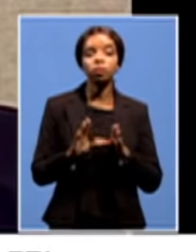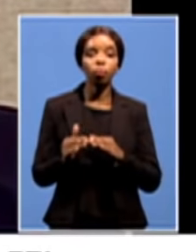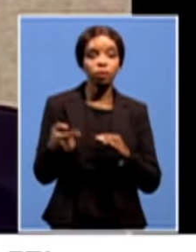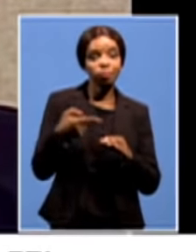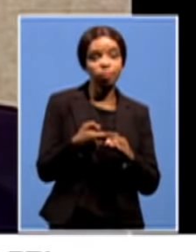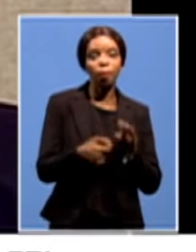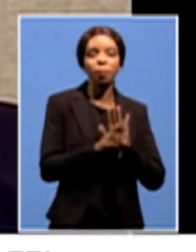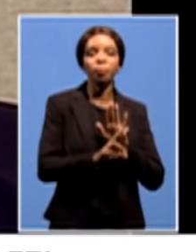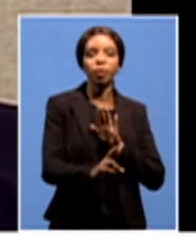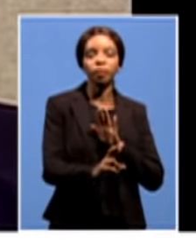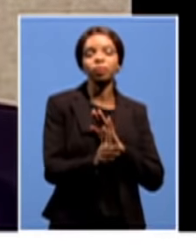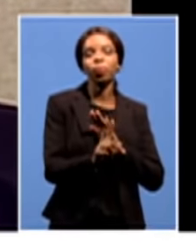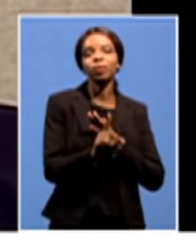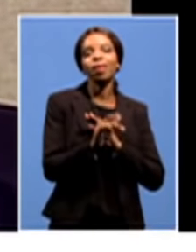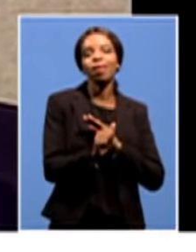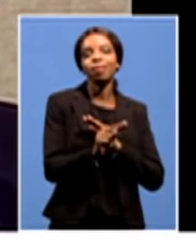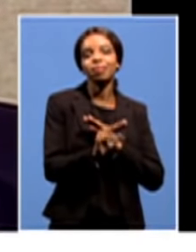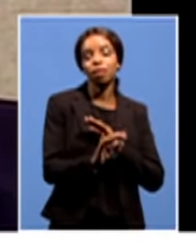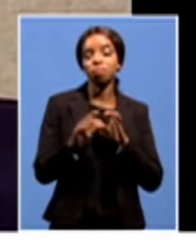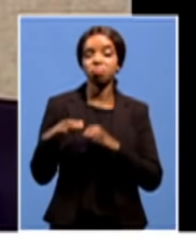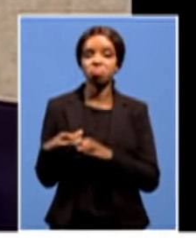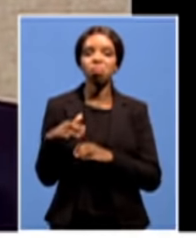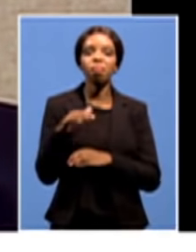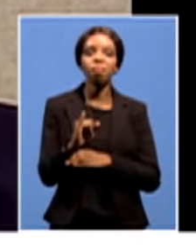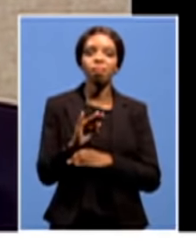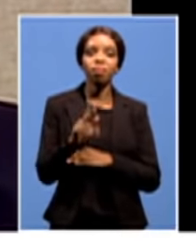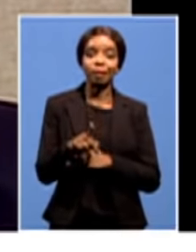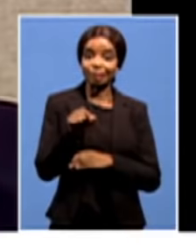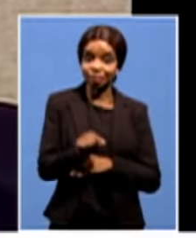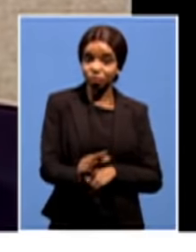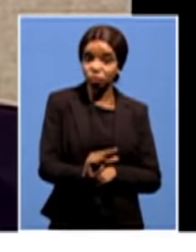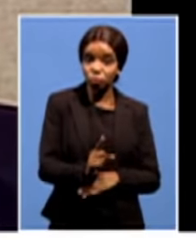ANC and the IFP. So I really don't know how soon that will be.